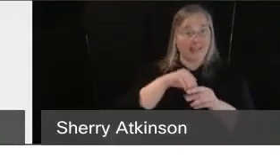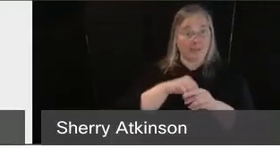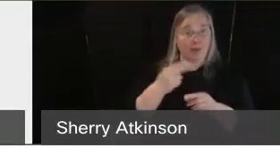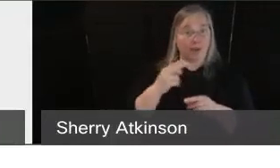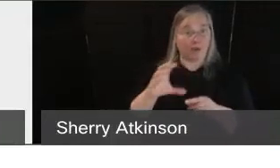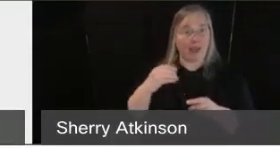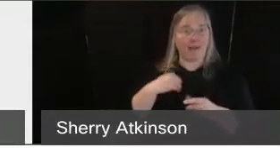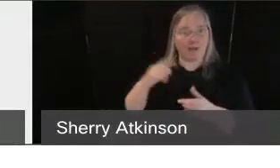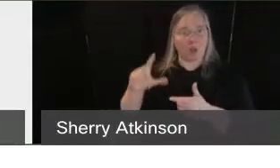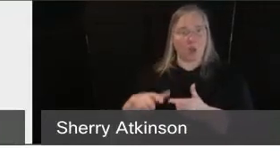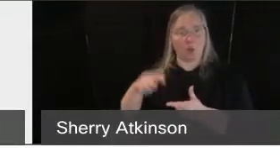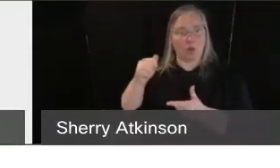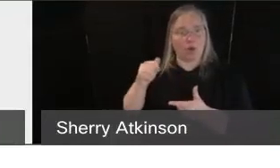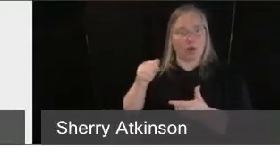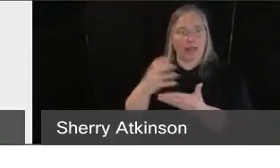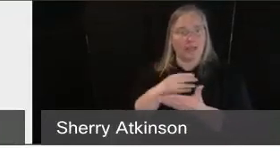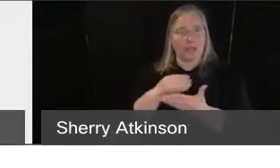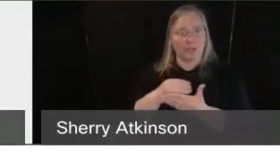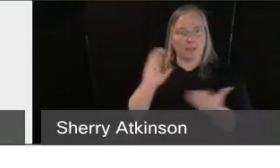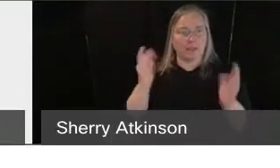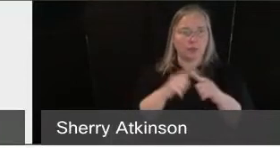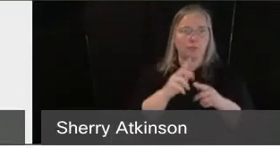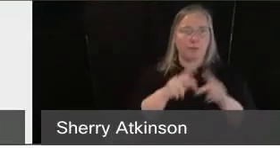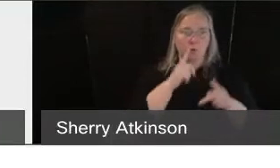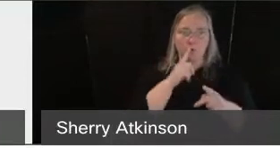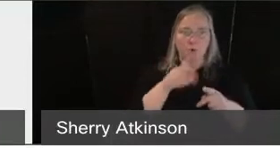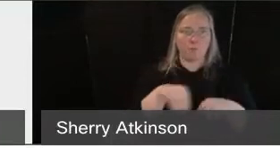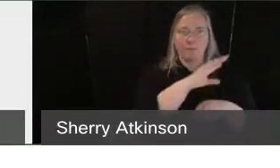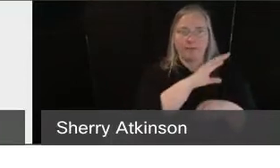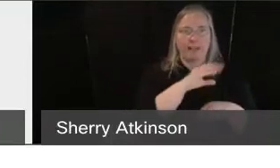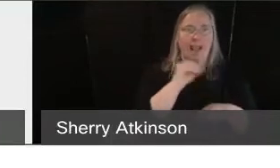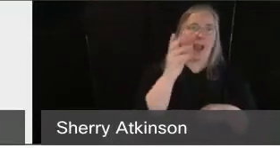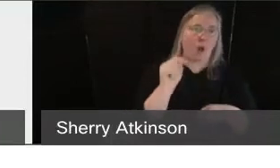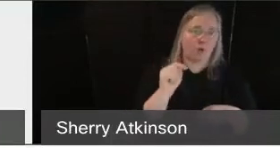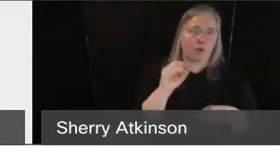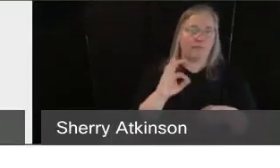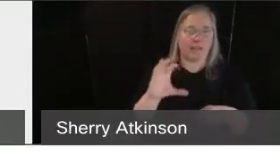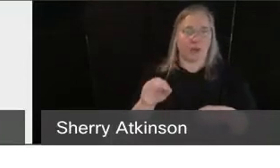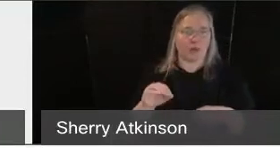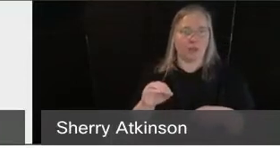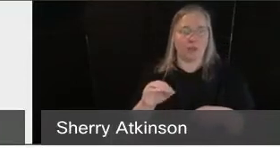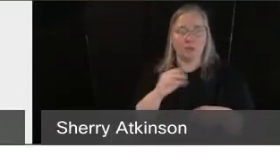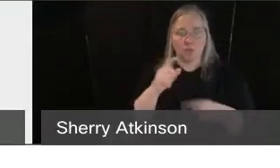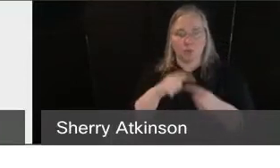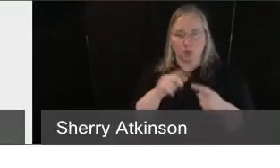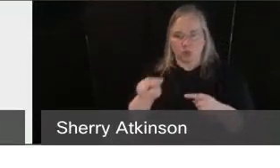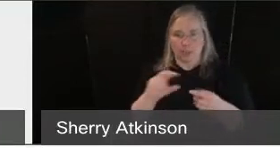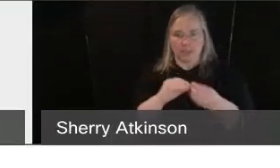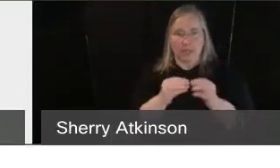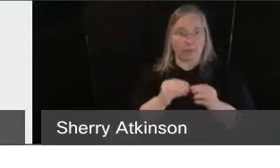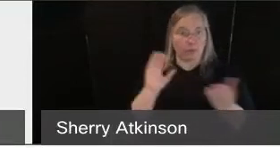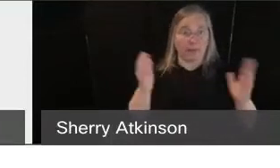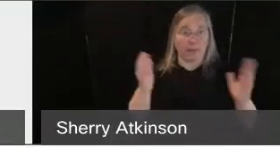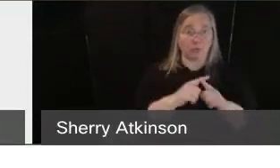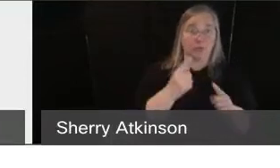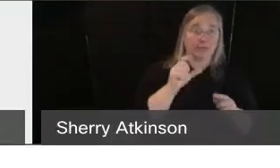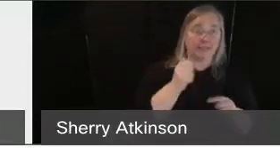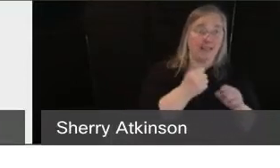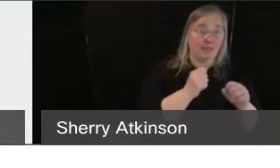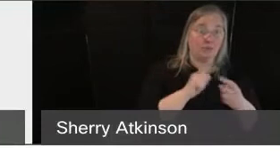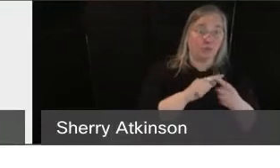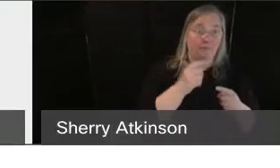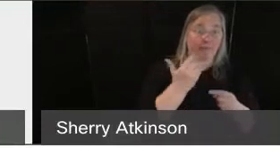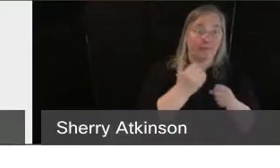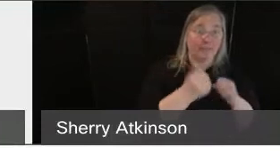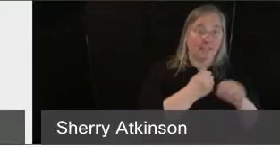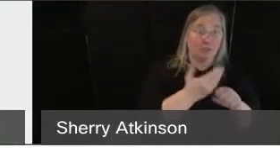incomes than the people moving out of the county. Whereas, when you looked at these numbers, 10, 15 years ago, the people moving into the county